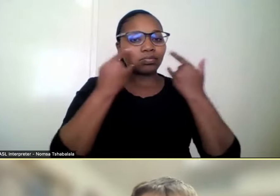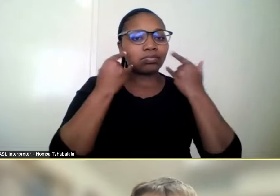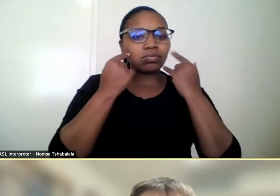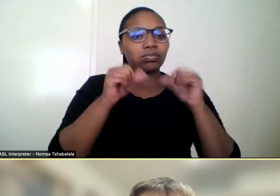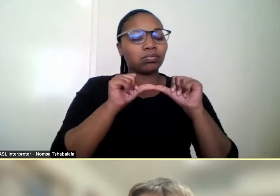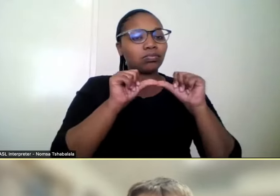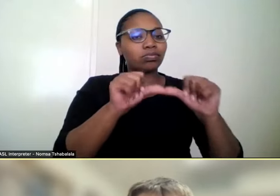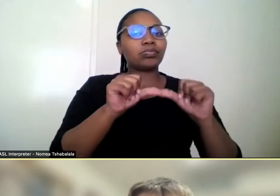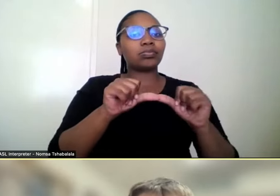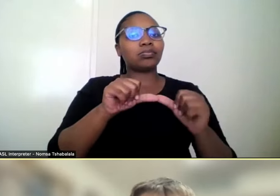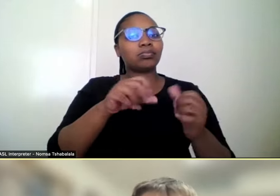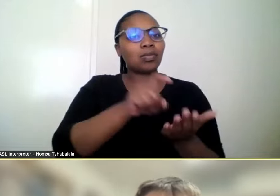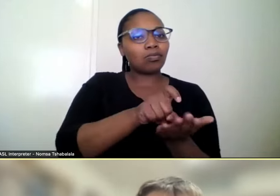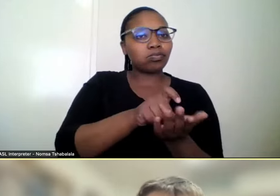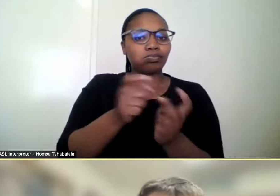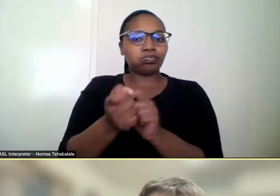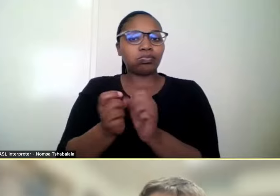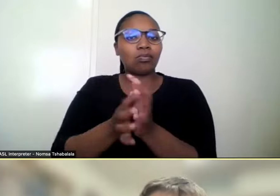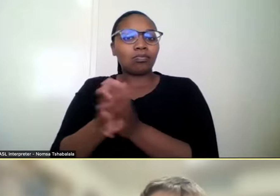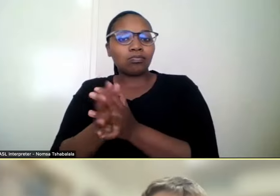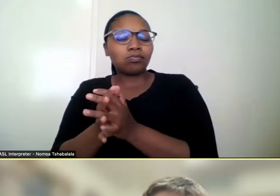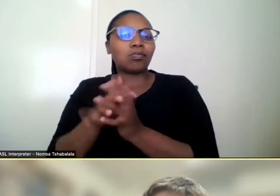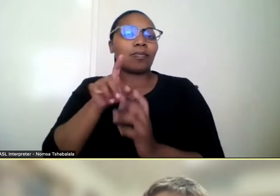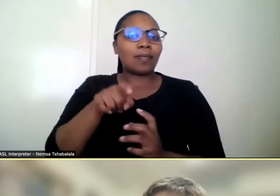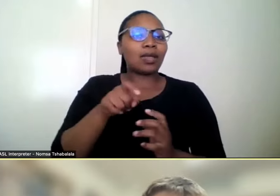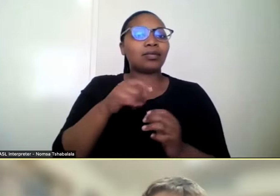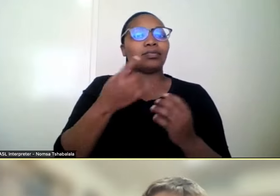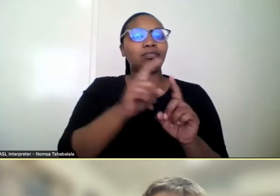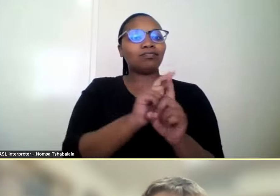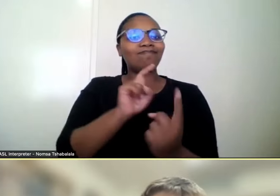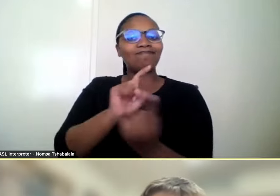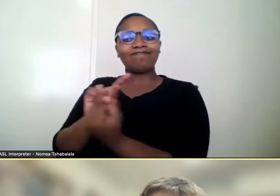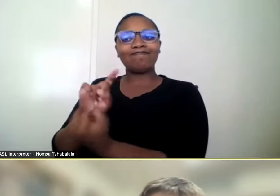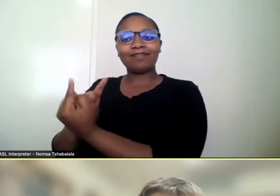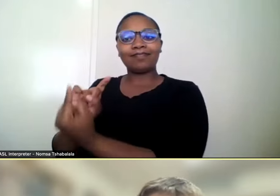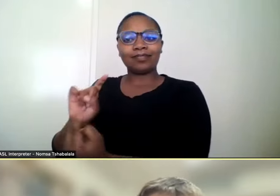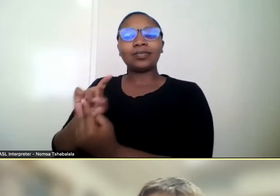infection while we wait for the laboratory data. Thanks, Julia.